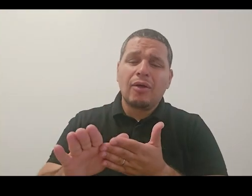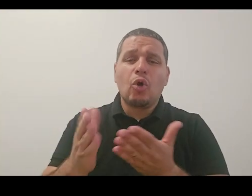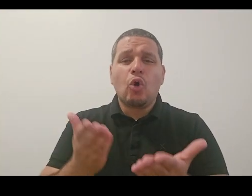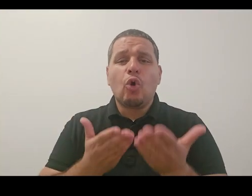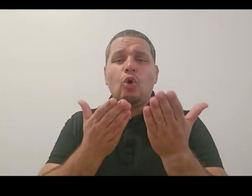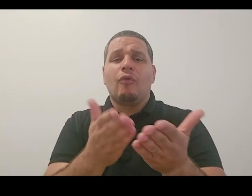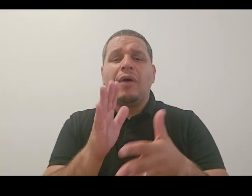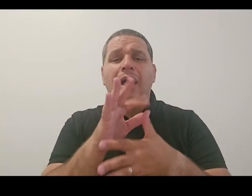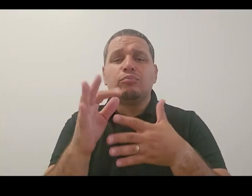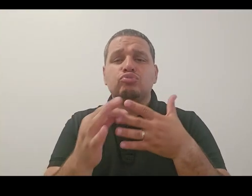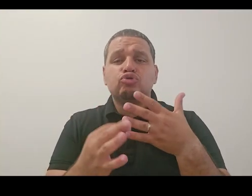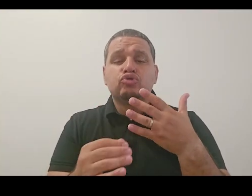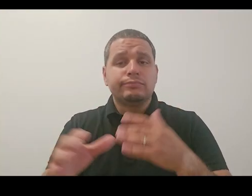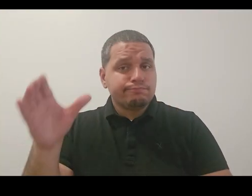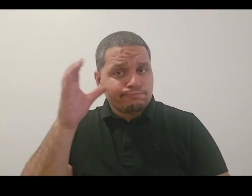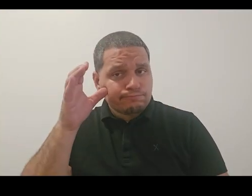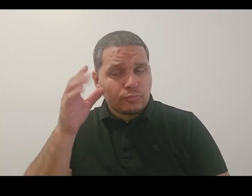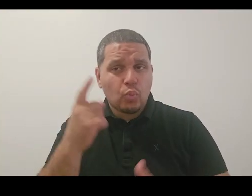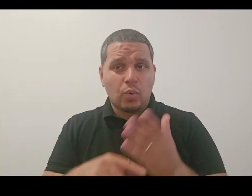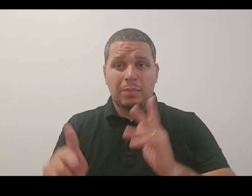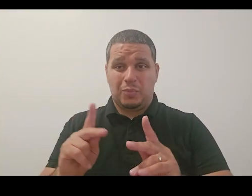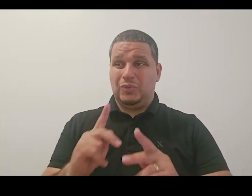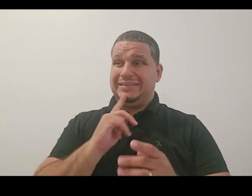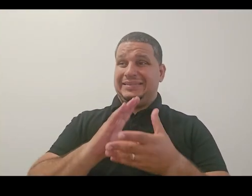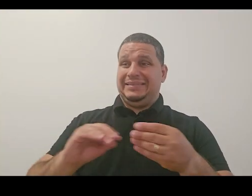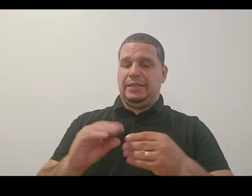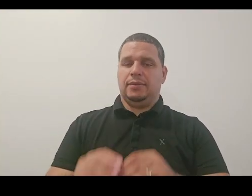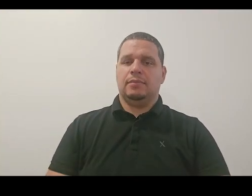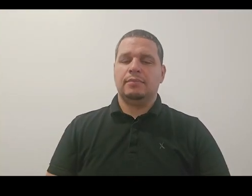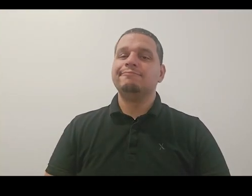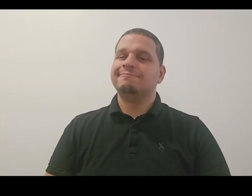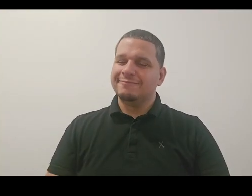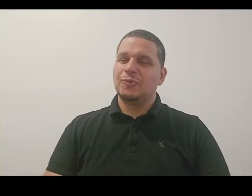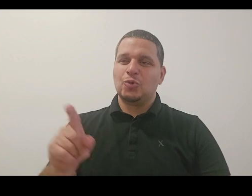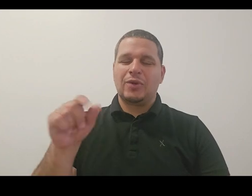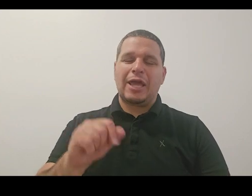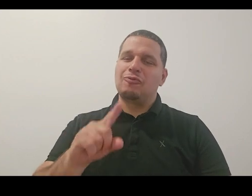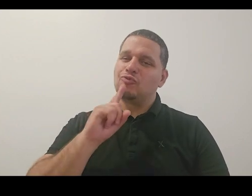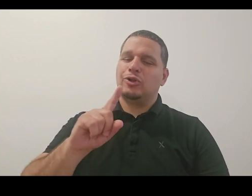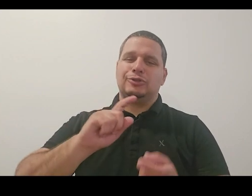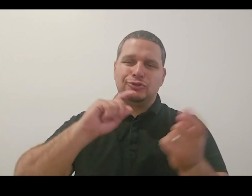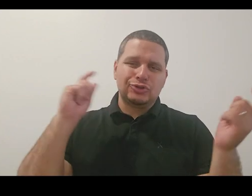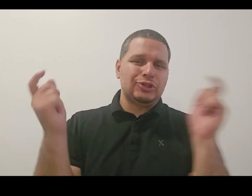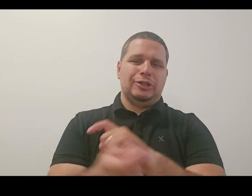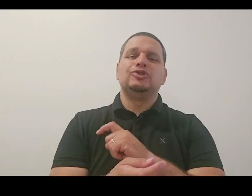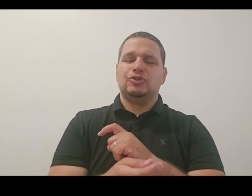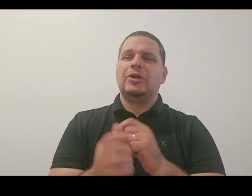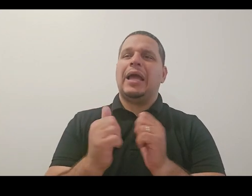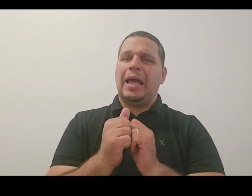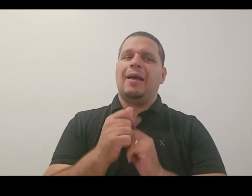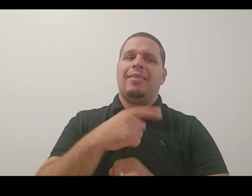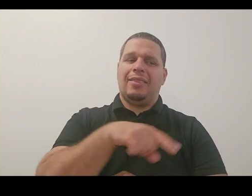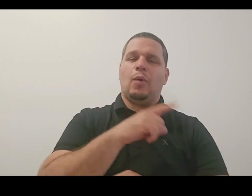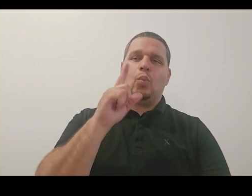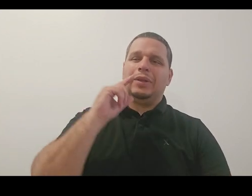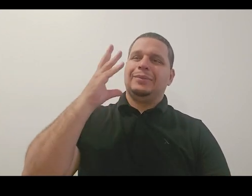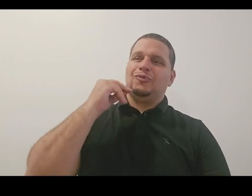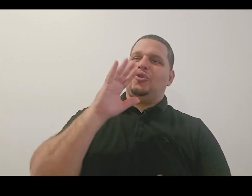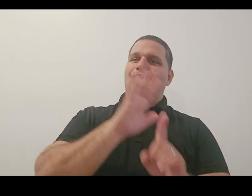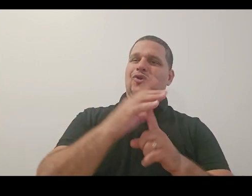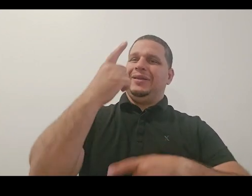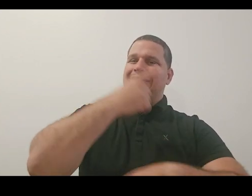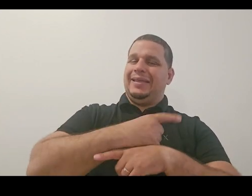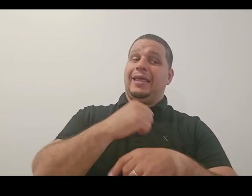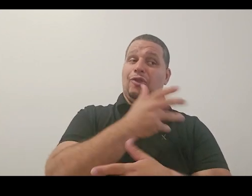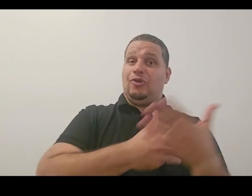and offering options and listening to what people say, you can really change the way that someone's going to experience their